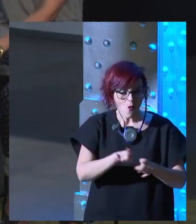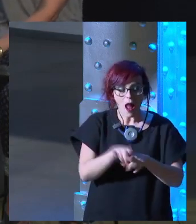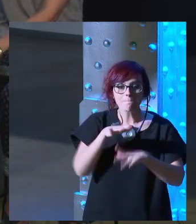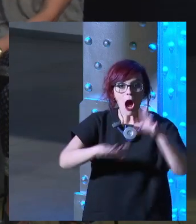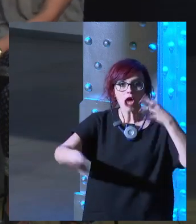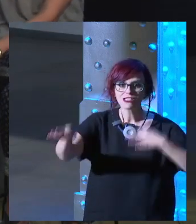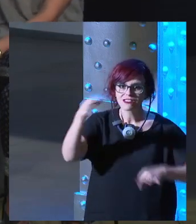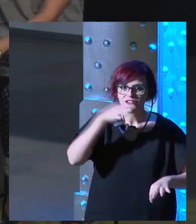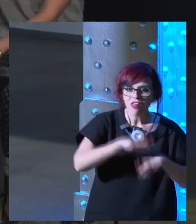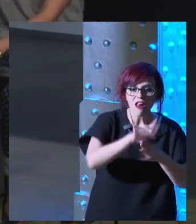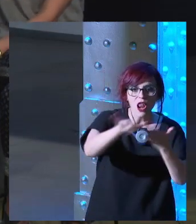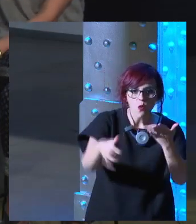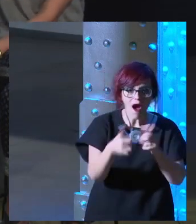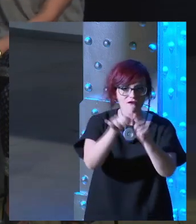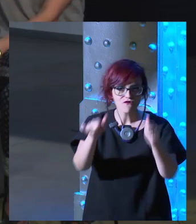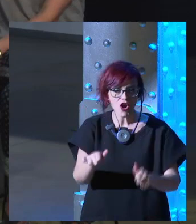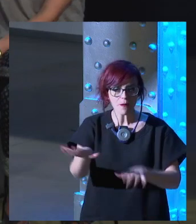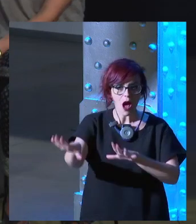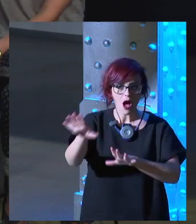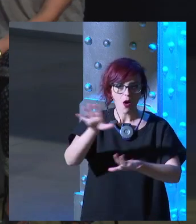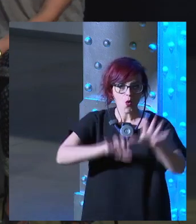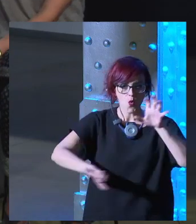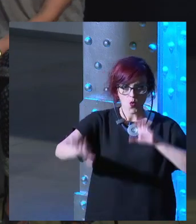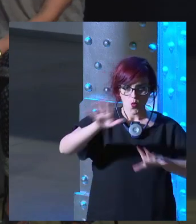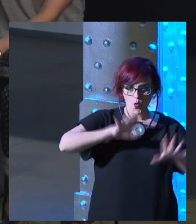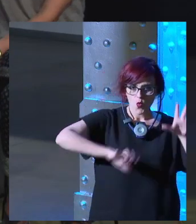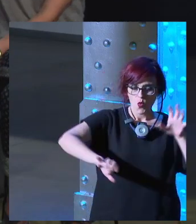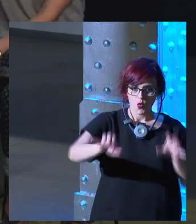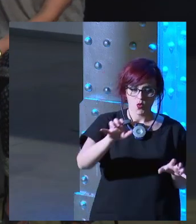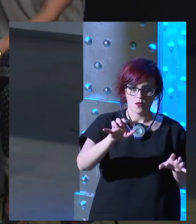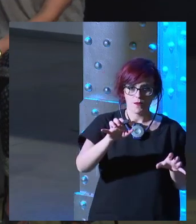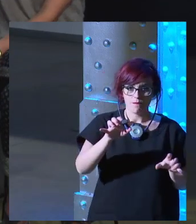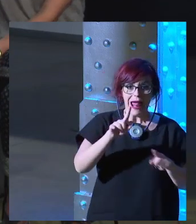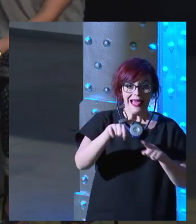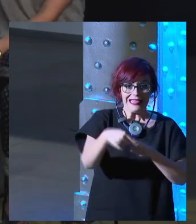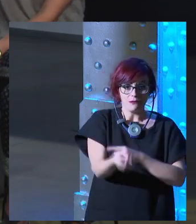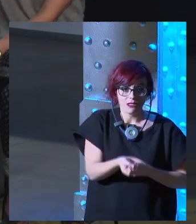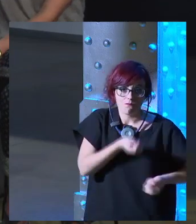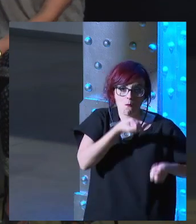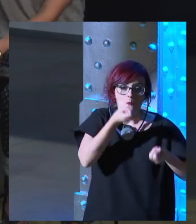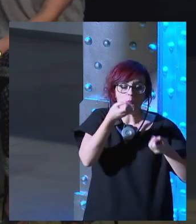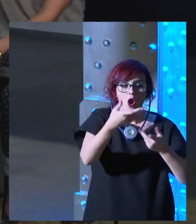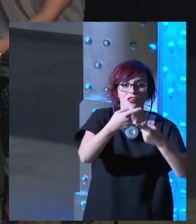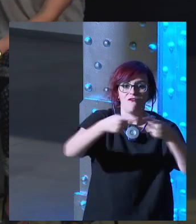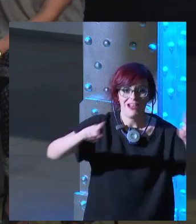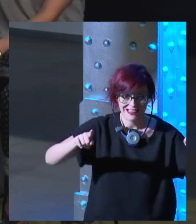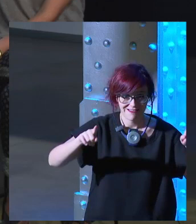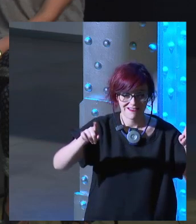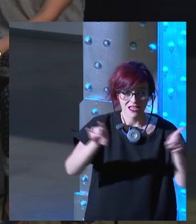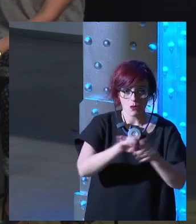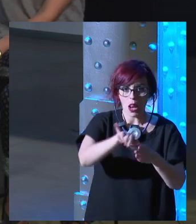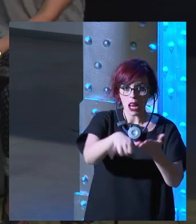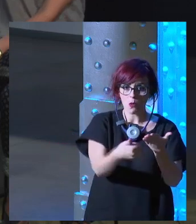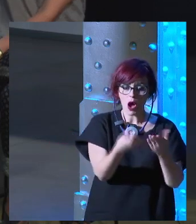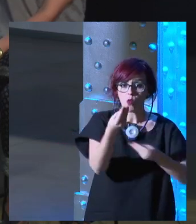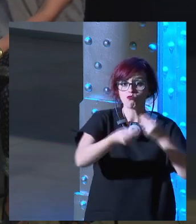so I could use language, it doesn't matter whether it's street language or whether it's language from the Renaissance. I want to be able to be